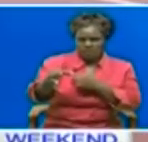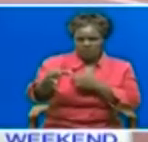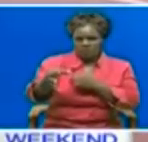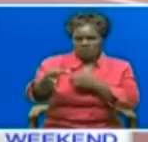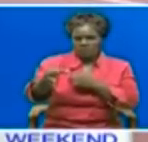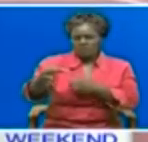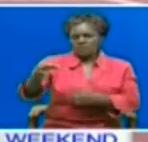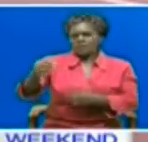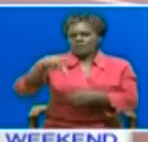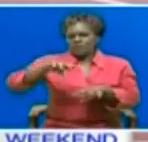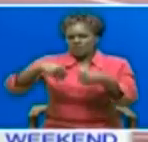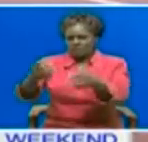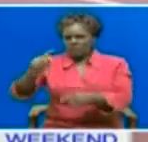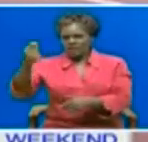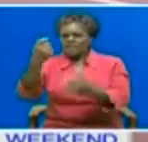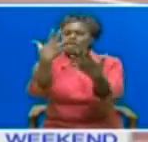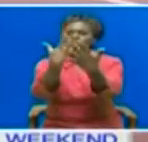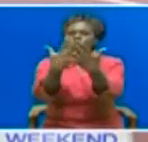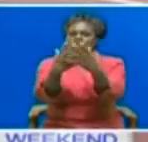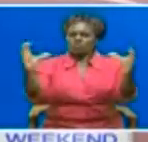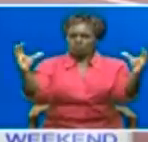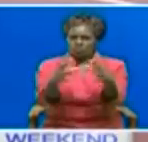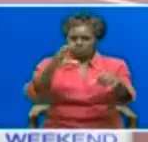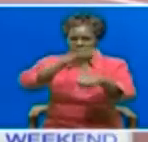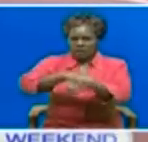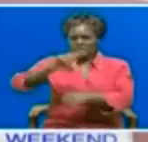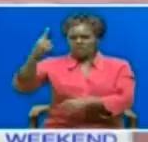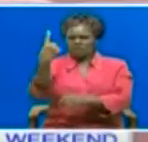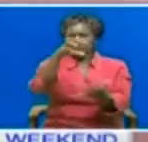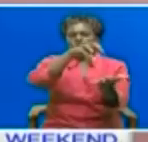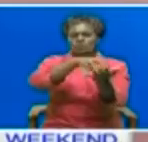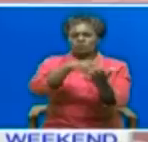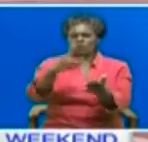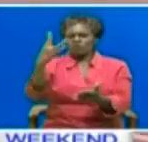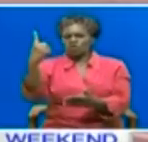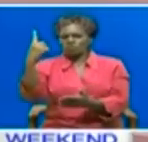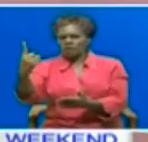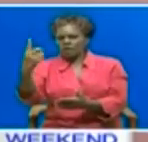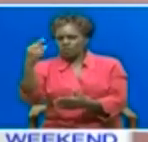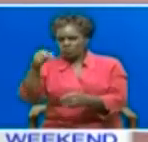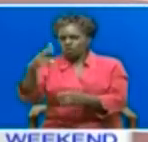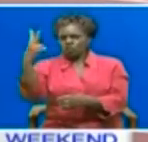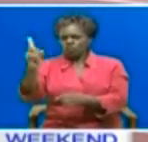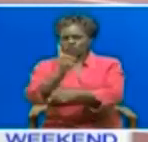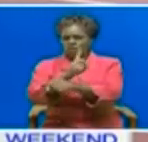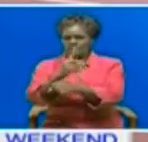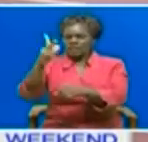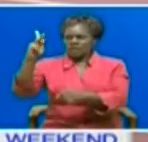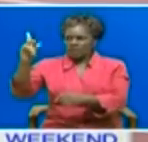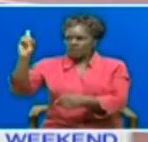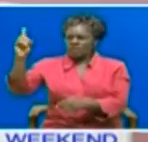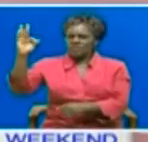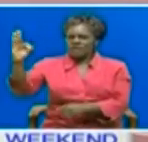4x100 meters category went to the Kenya Prisons team as they took the first position in 41.2 seconds, followed by KDF